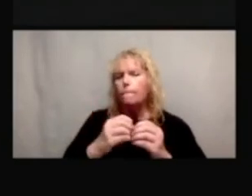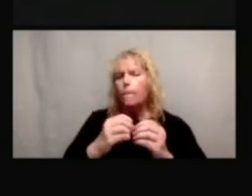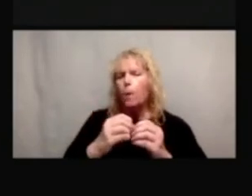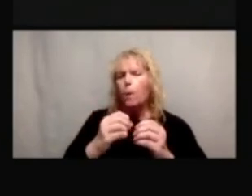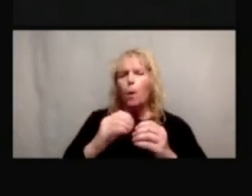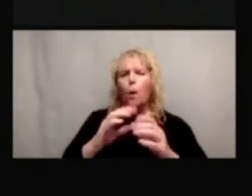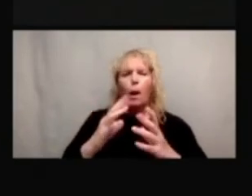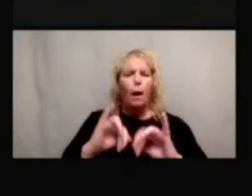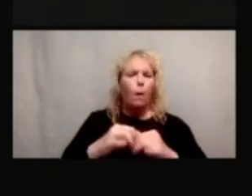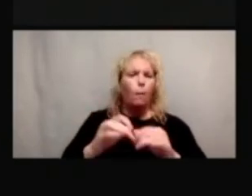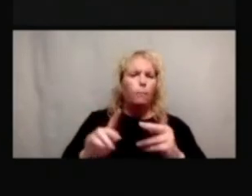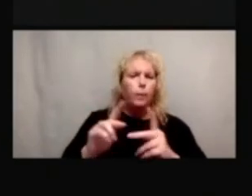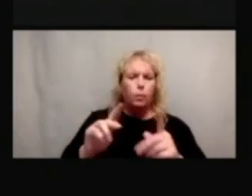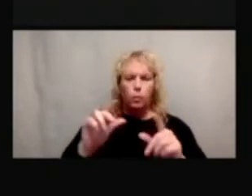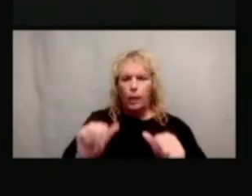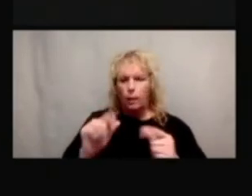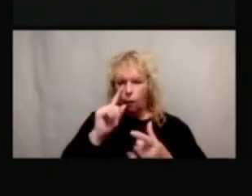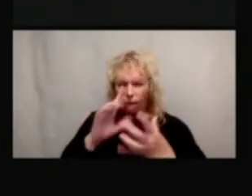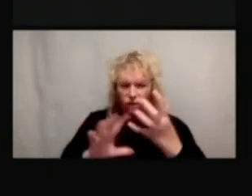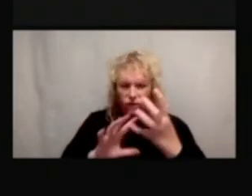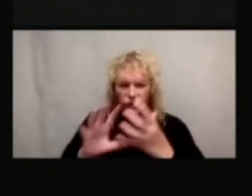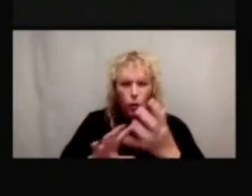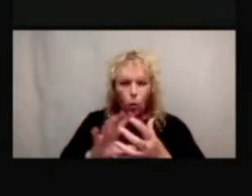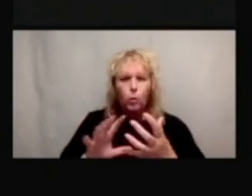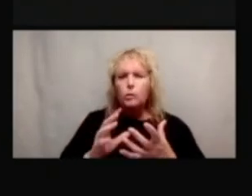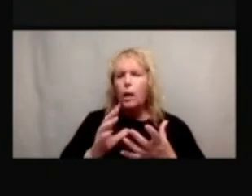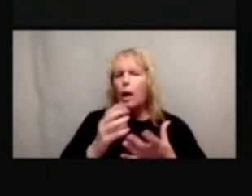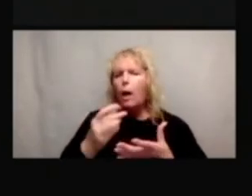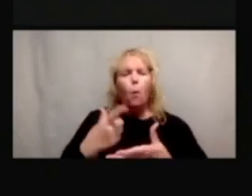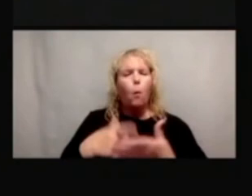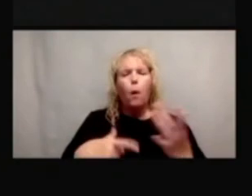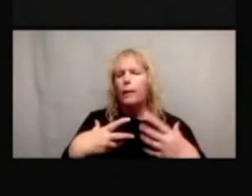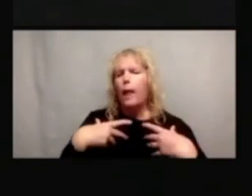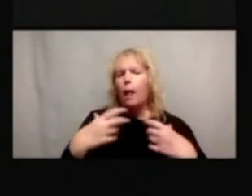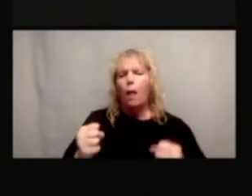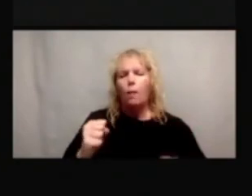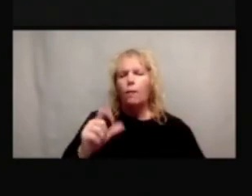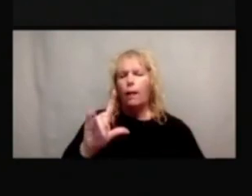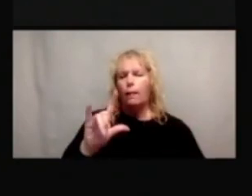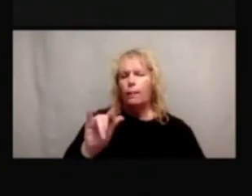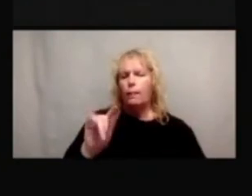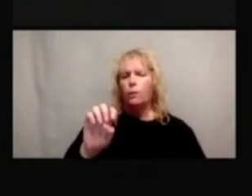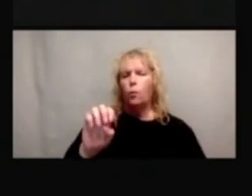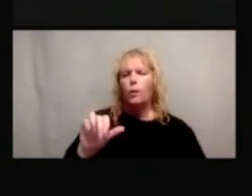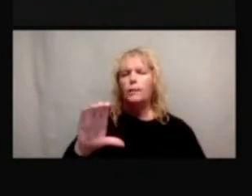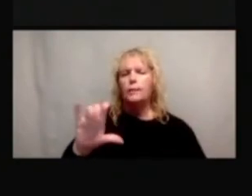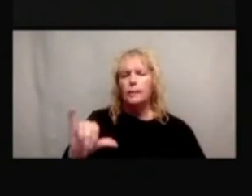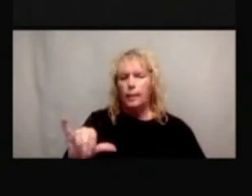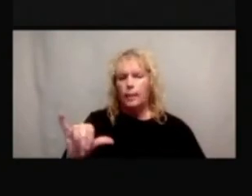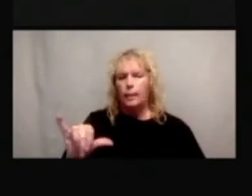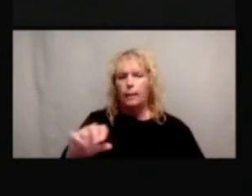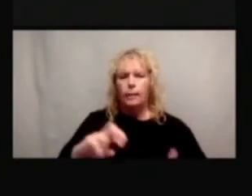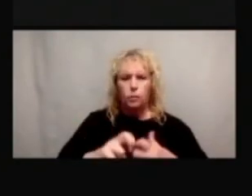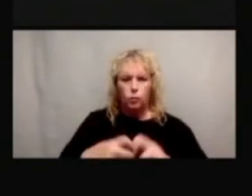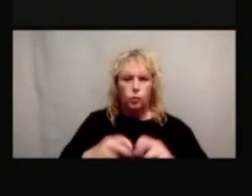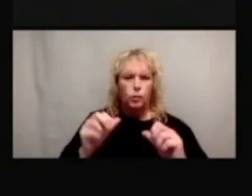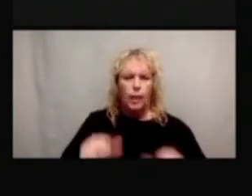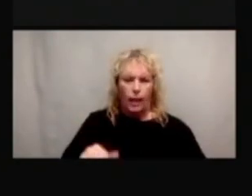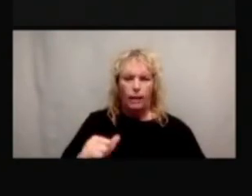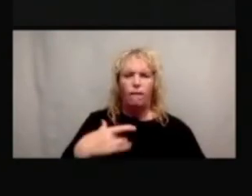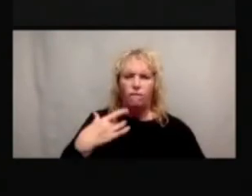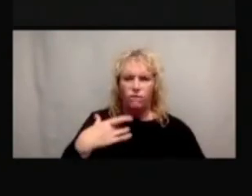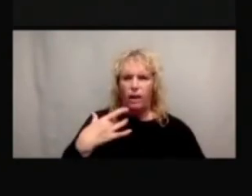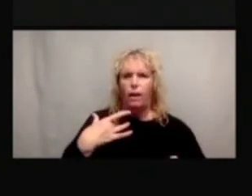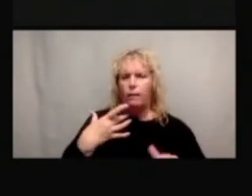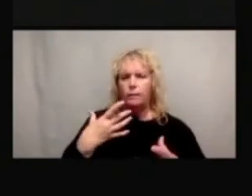could potentially get confused and maybe some of the health literacy issues could get overshadowed by a focus on the